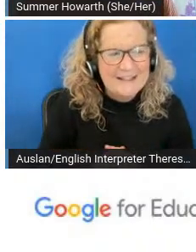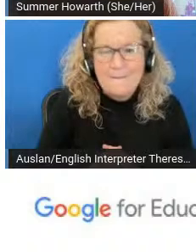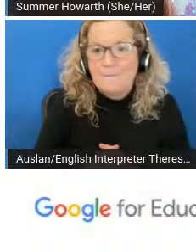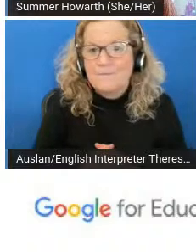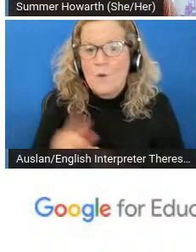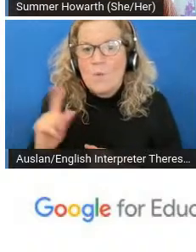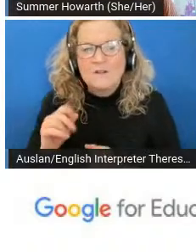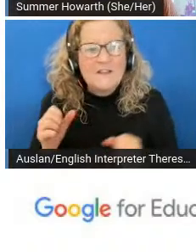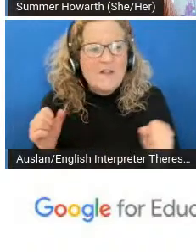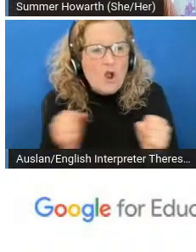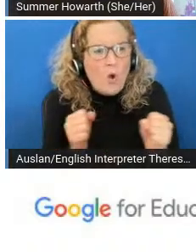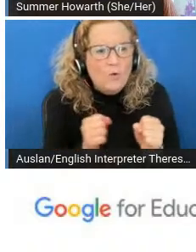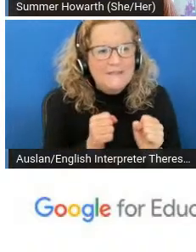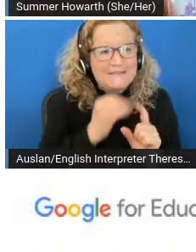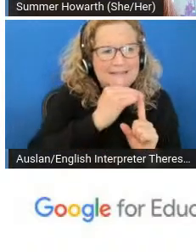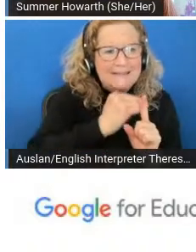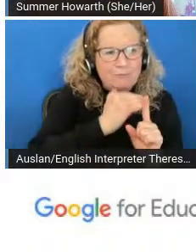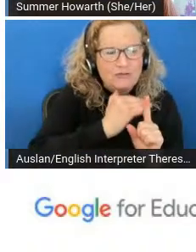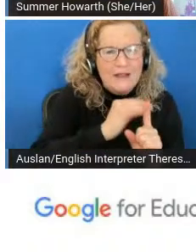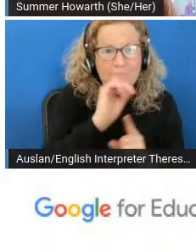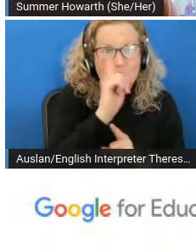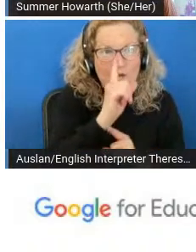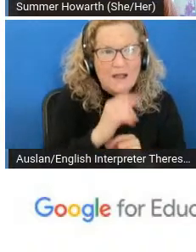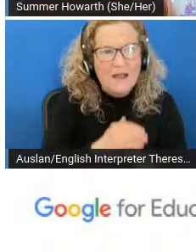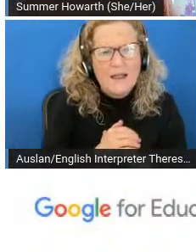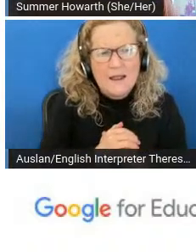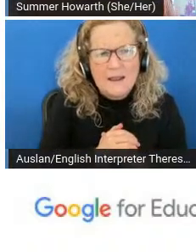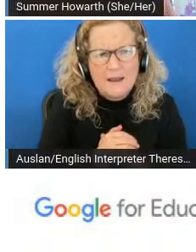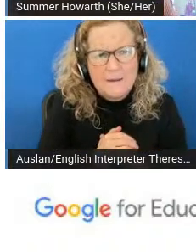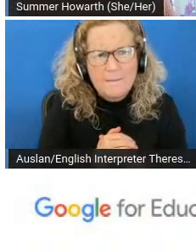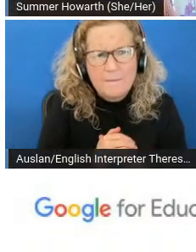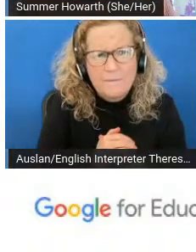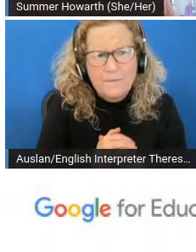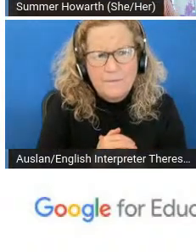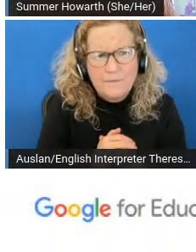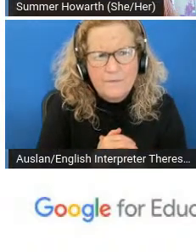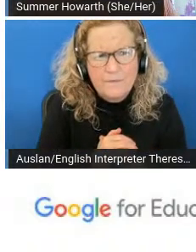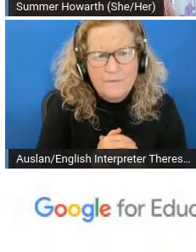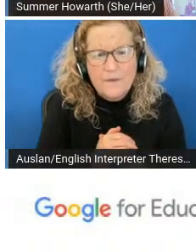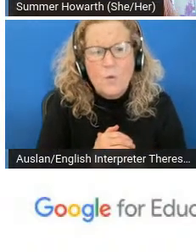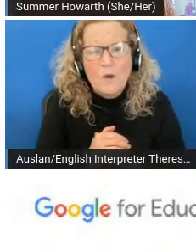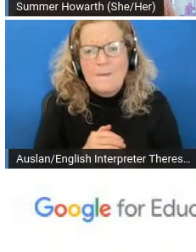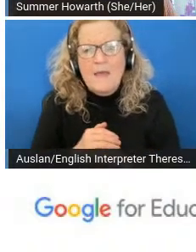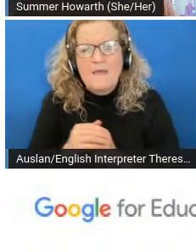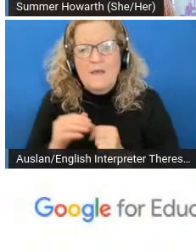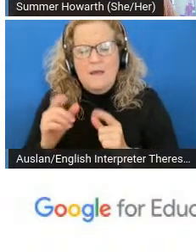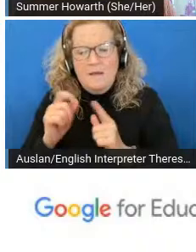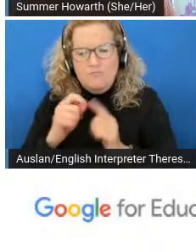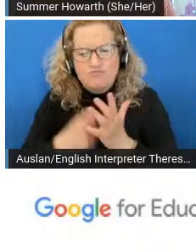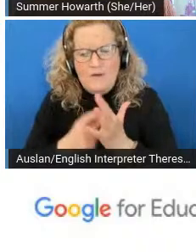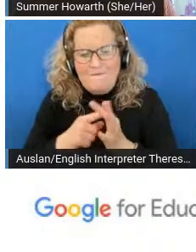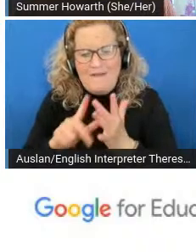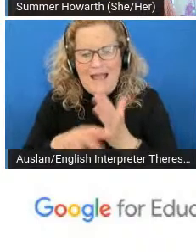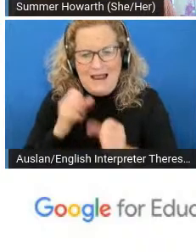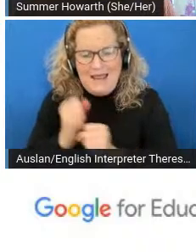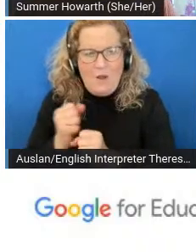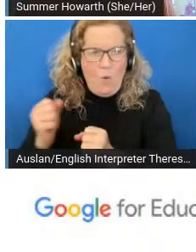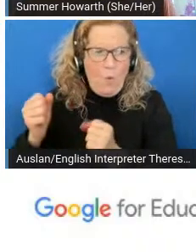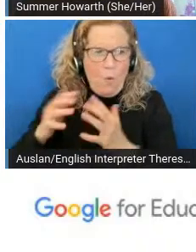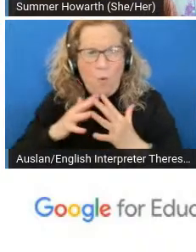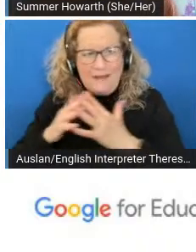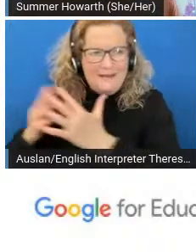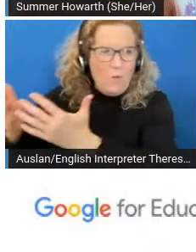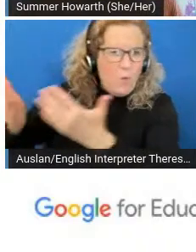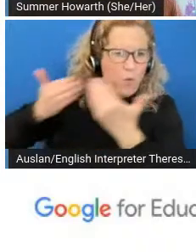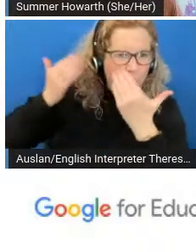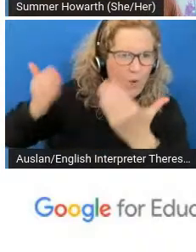Thanks, Tracy. Which sections of the wind are the prevailing westerlies and the polar easterlies? Beautiful, Ryan. How much has the temperature varied